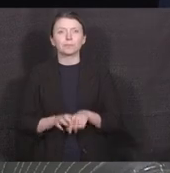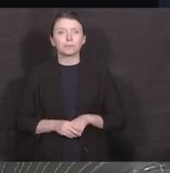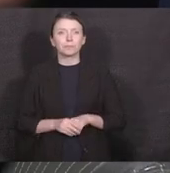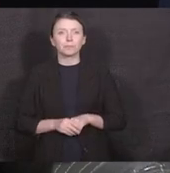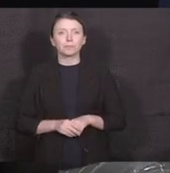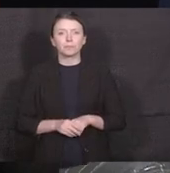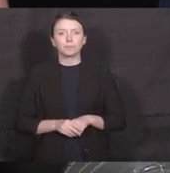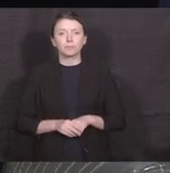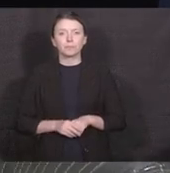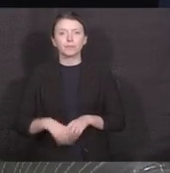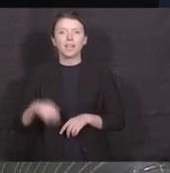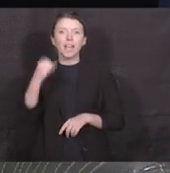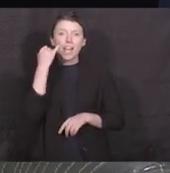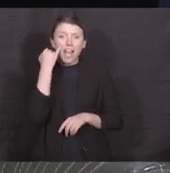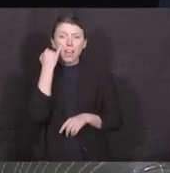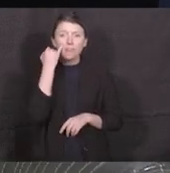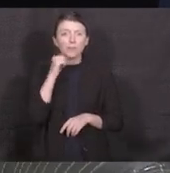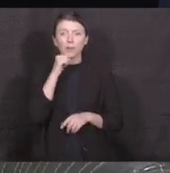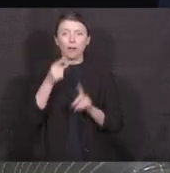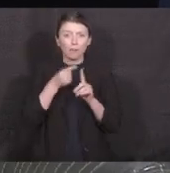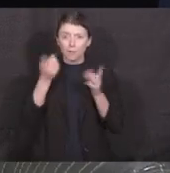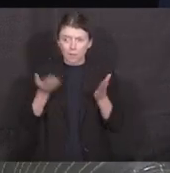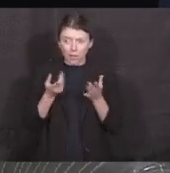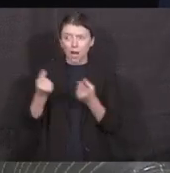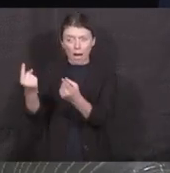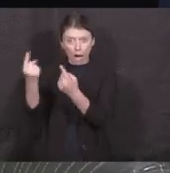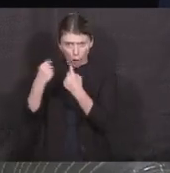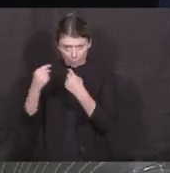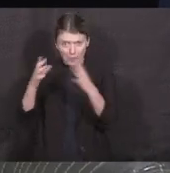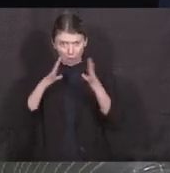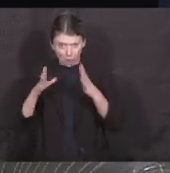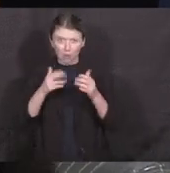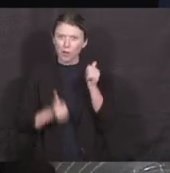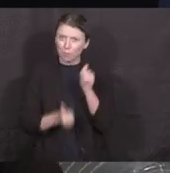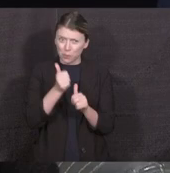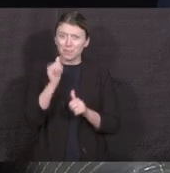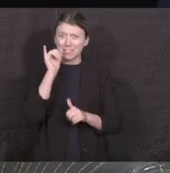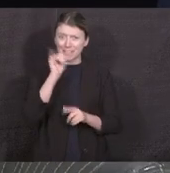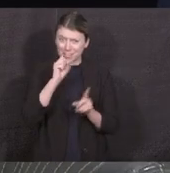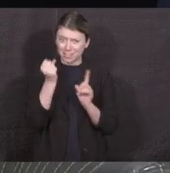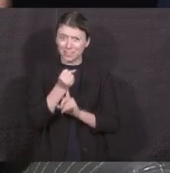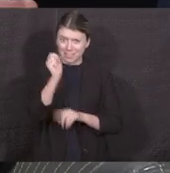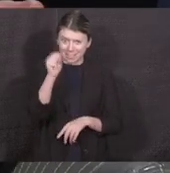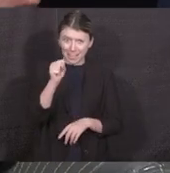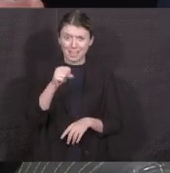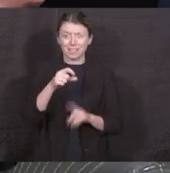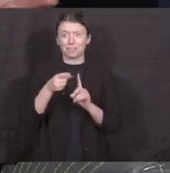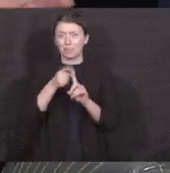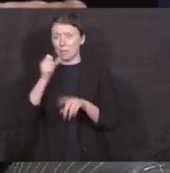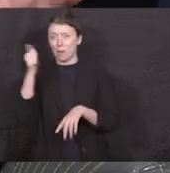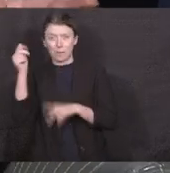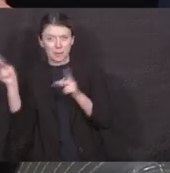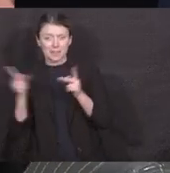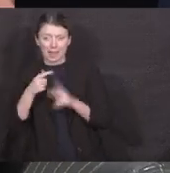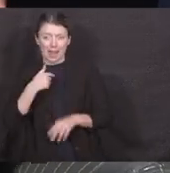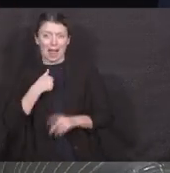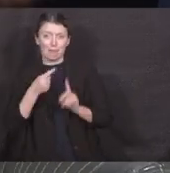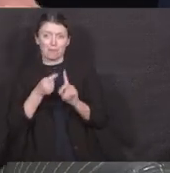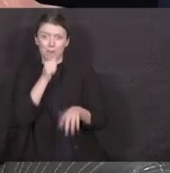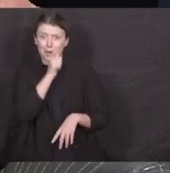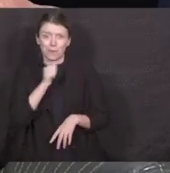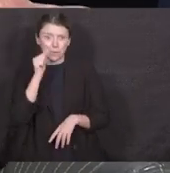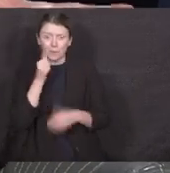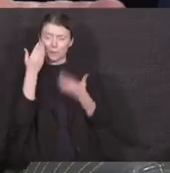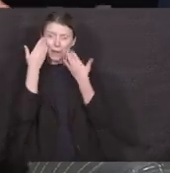if you're coming from elsewhere to Hollywood, and most of us have come from elsewhere to Hollywood. I'm from Arizona. You know, I didn't